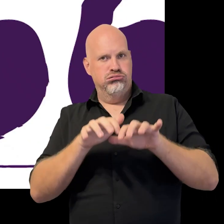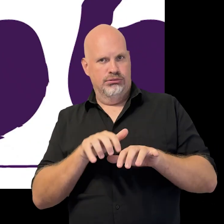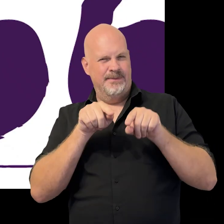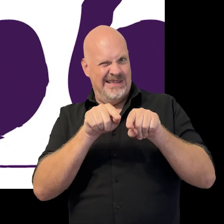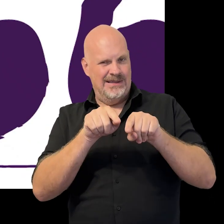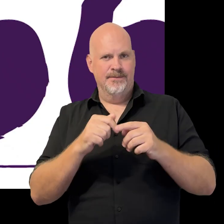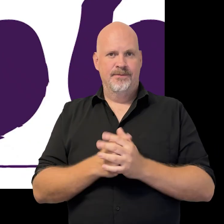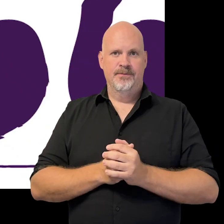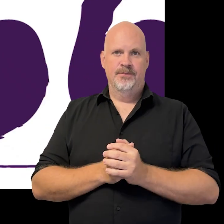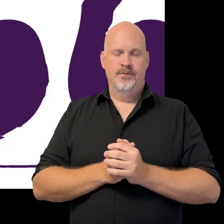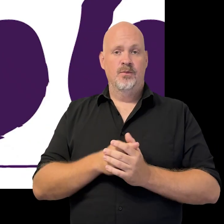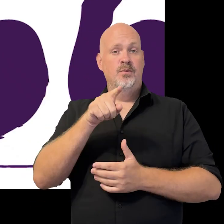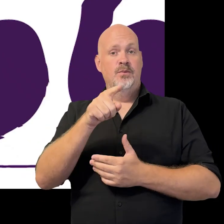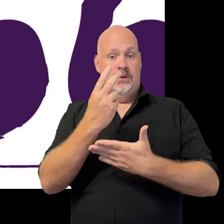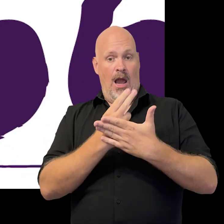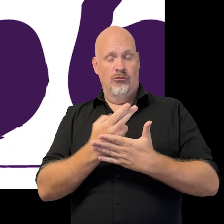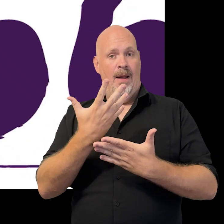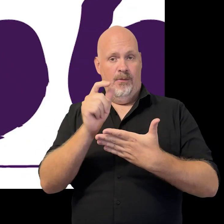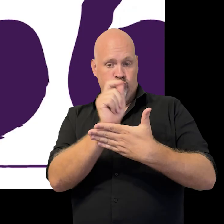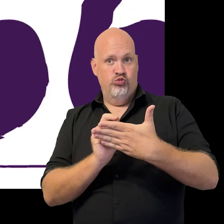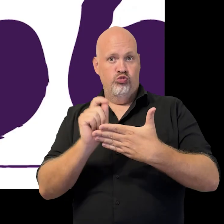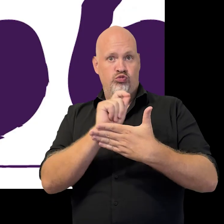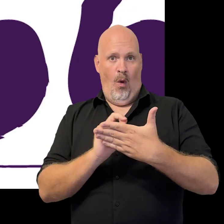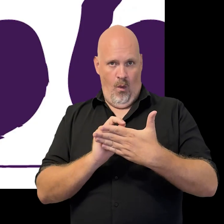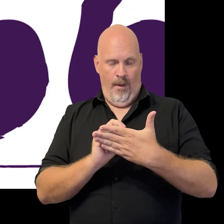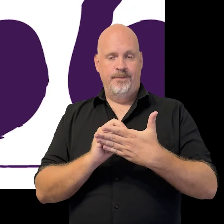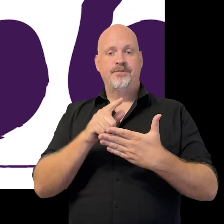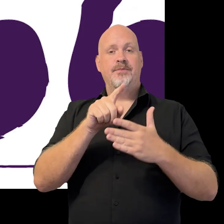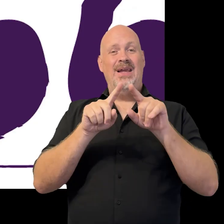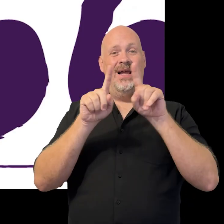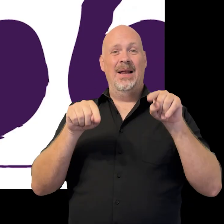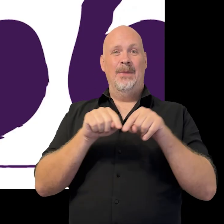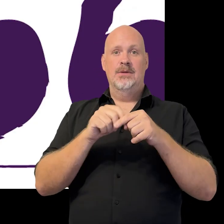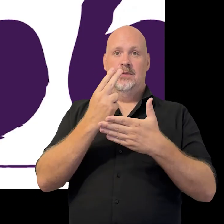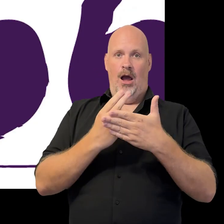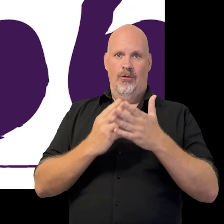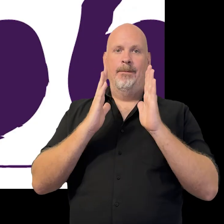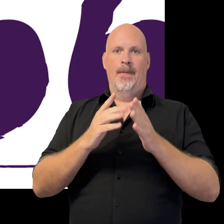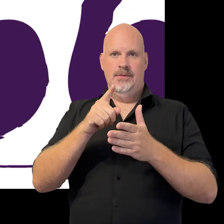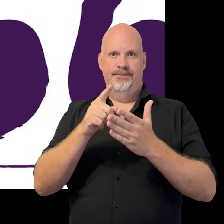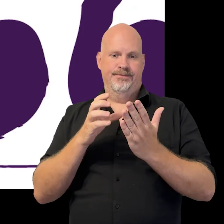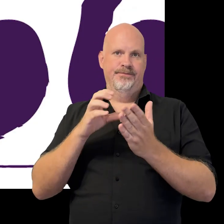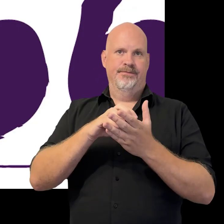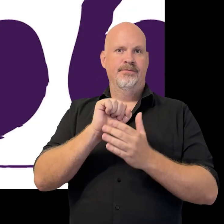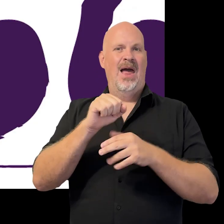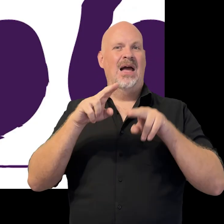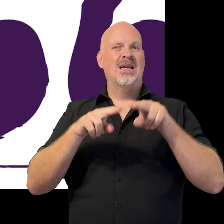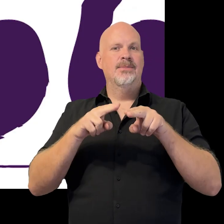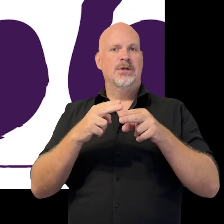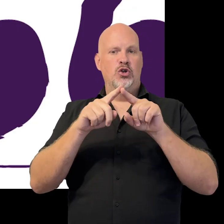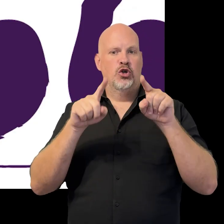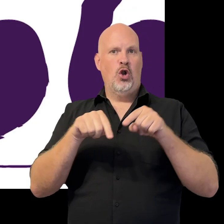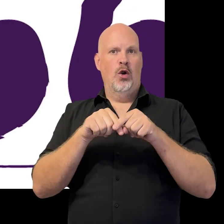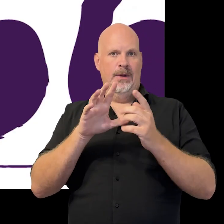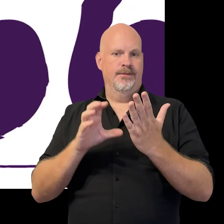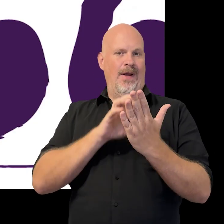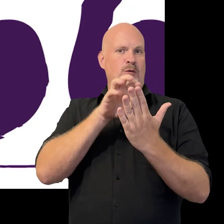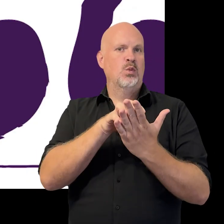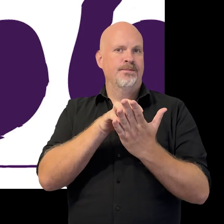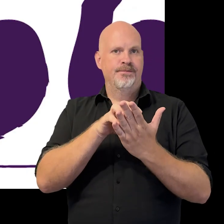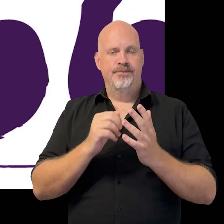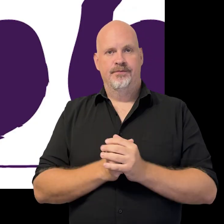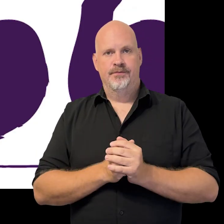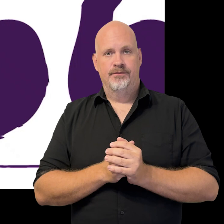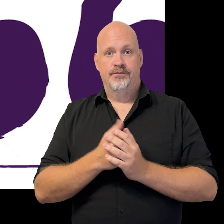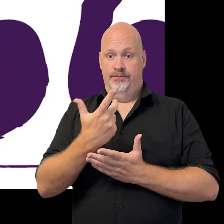review. Following on from that, you need to design and conduct your own original research